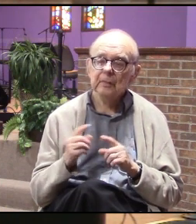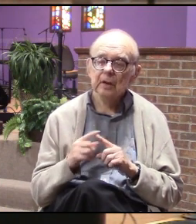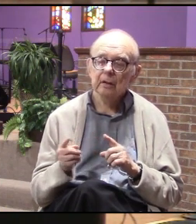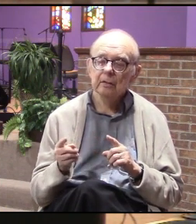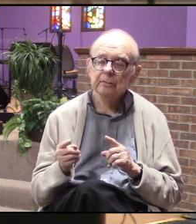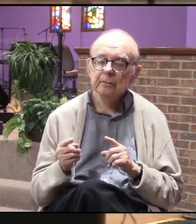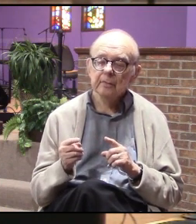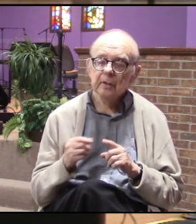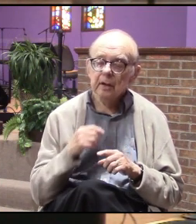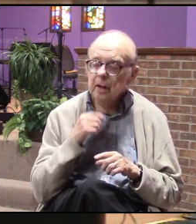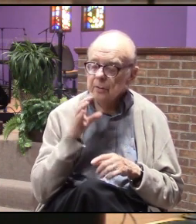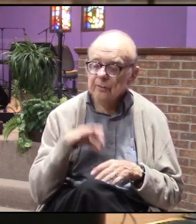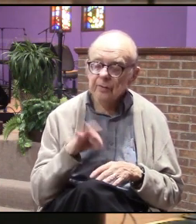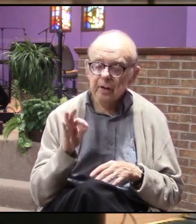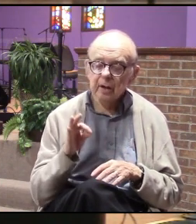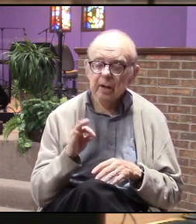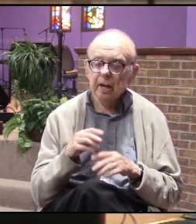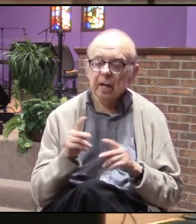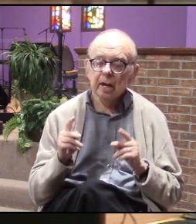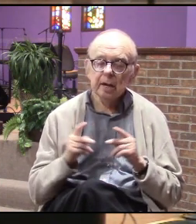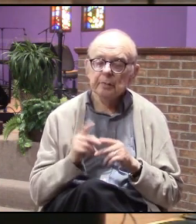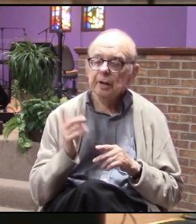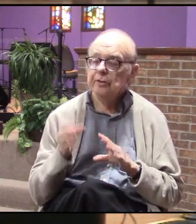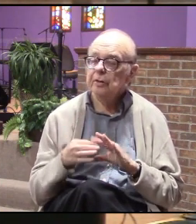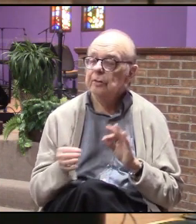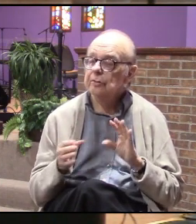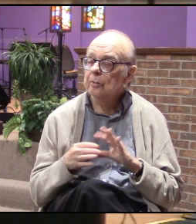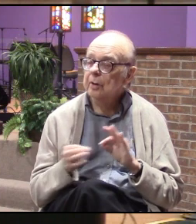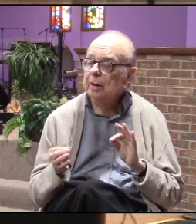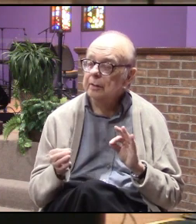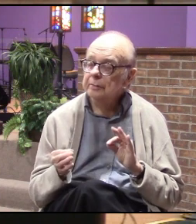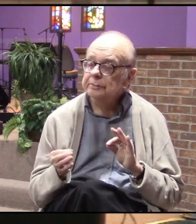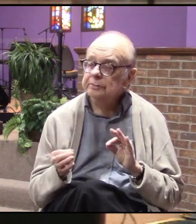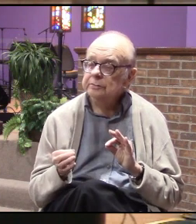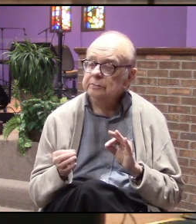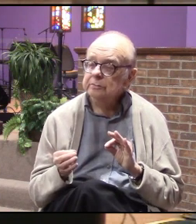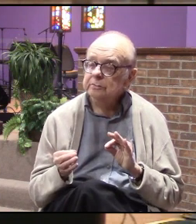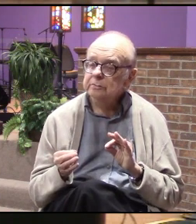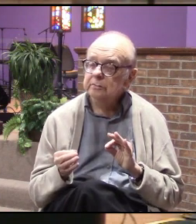but I don't find anywhere in this story